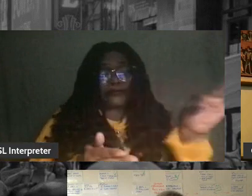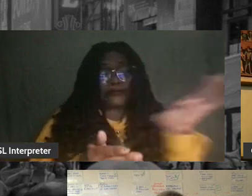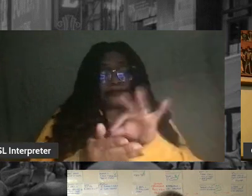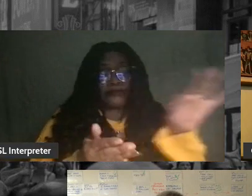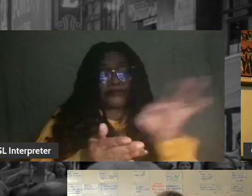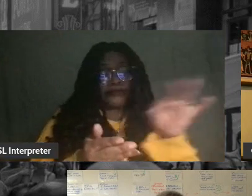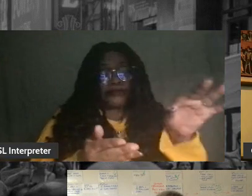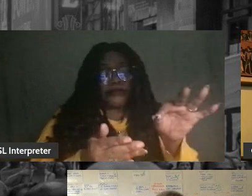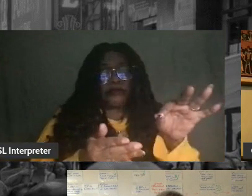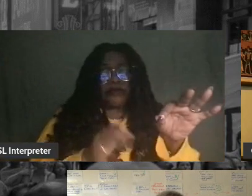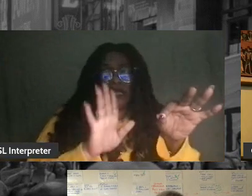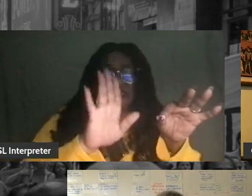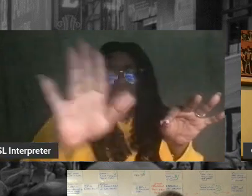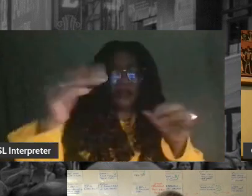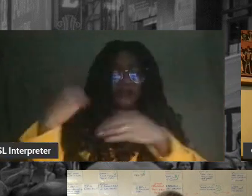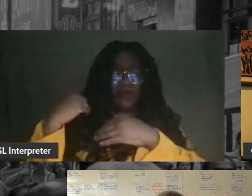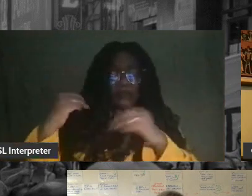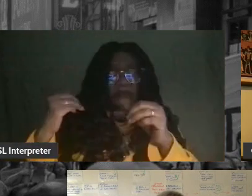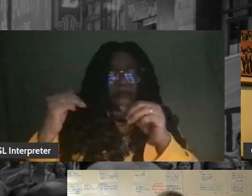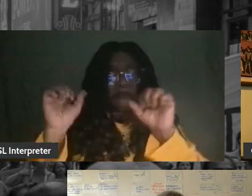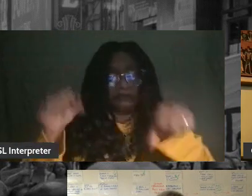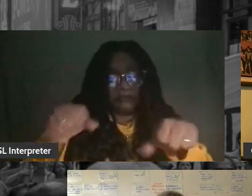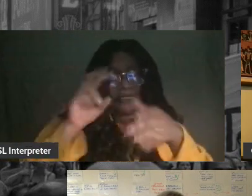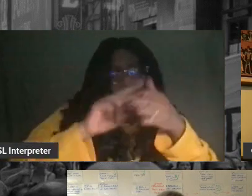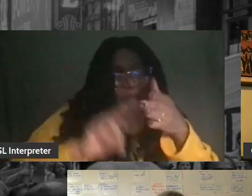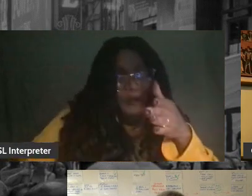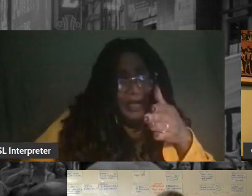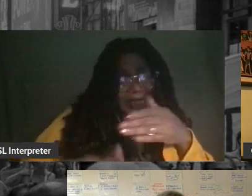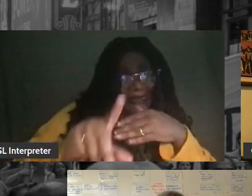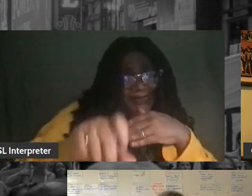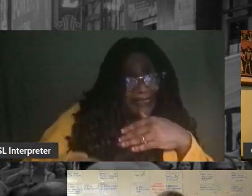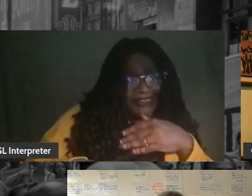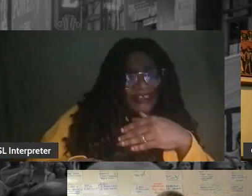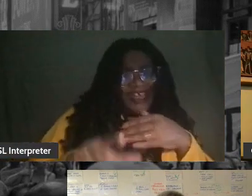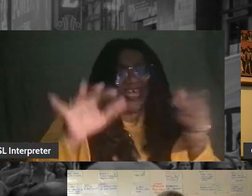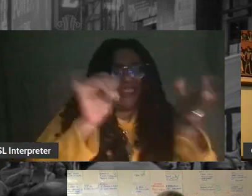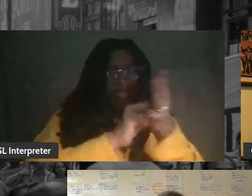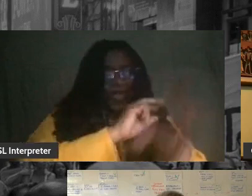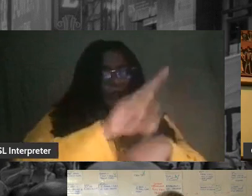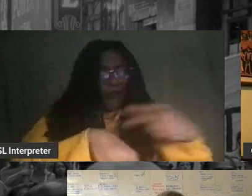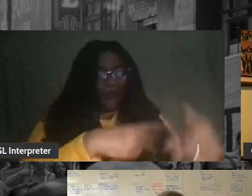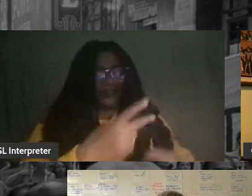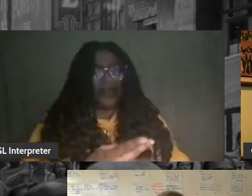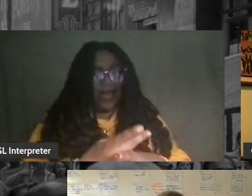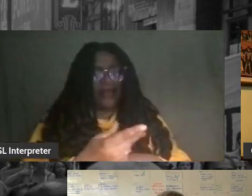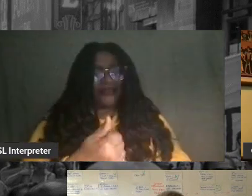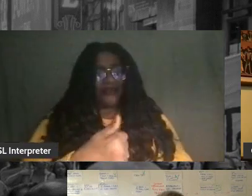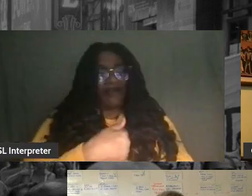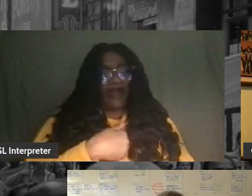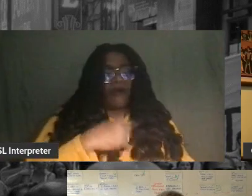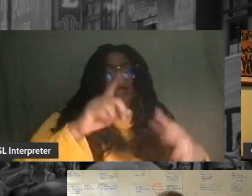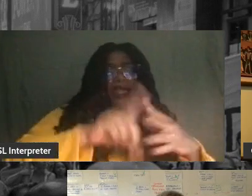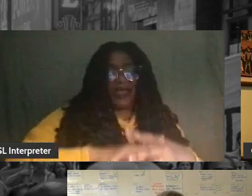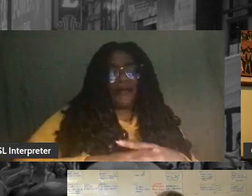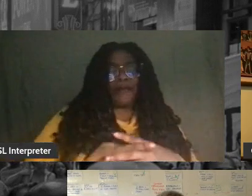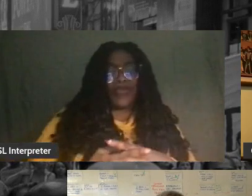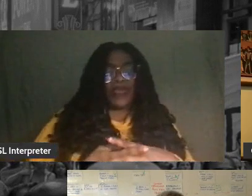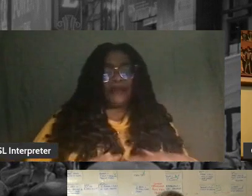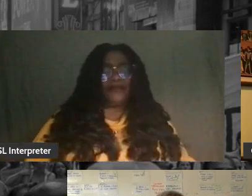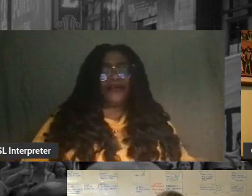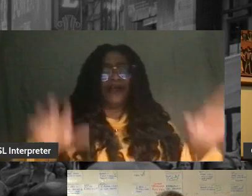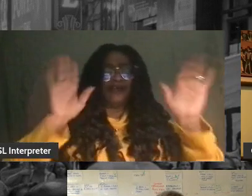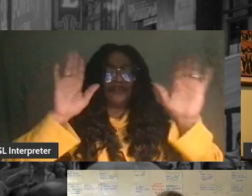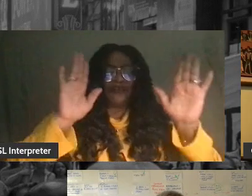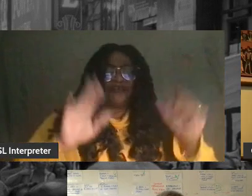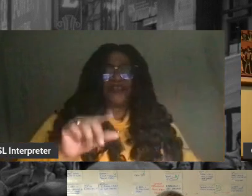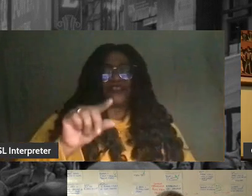it's their job to say, can I read it? So that was sort of how I began. Terrific.